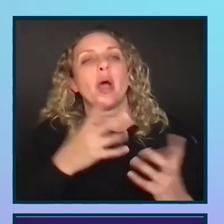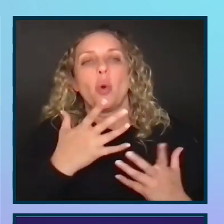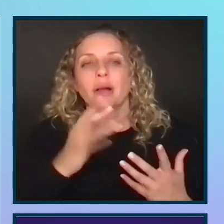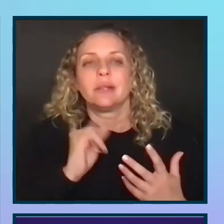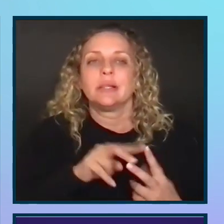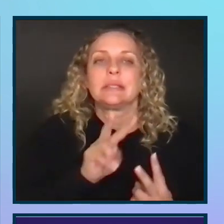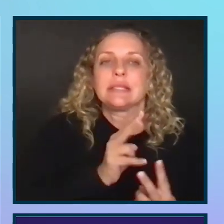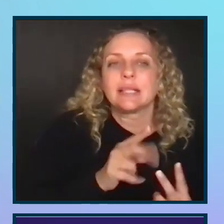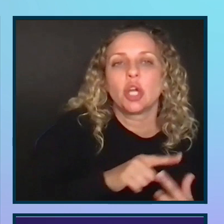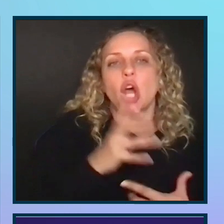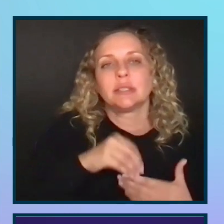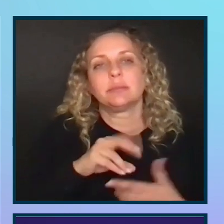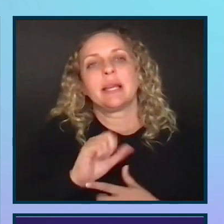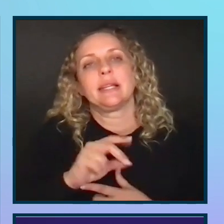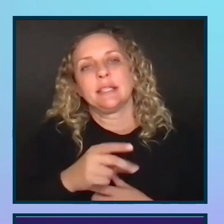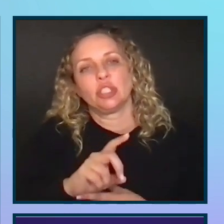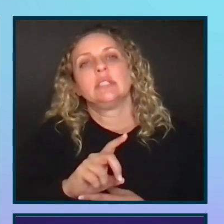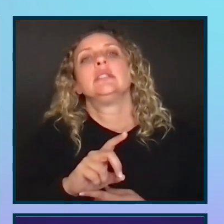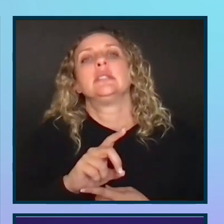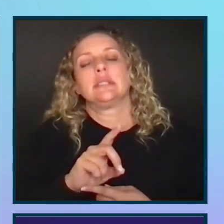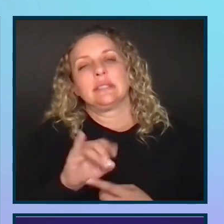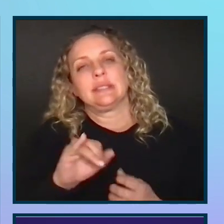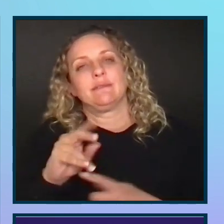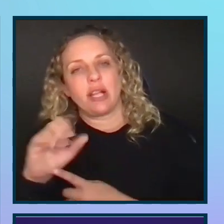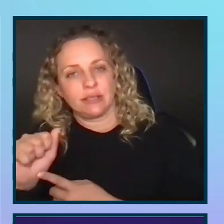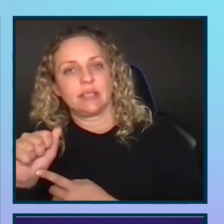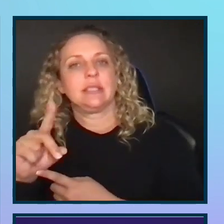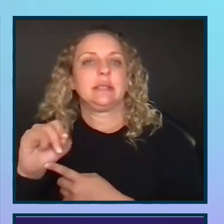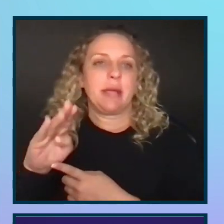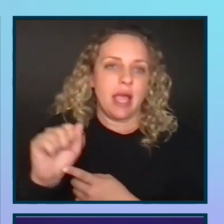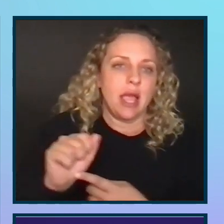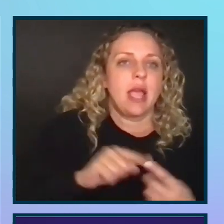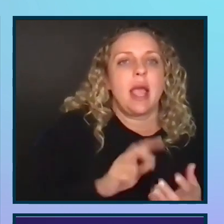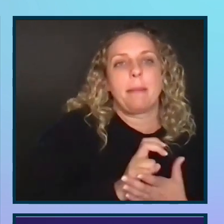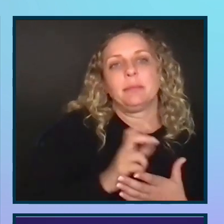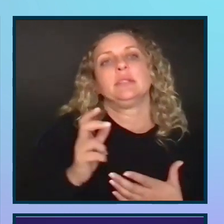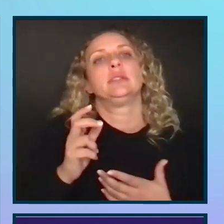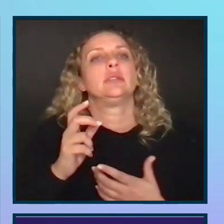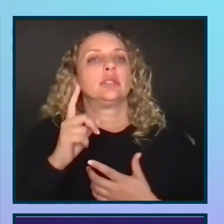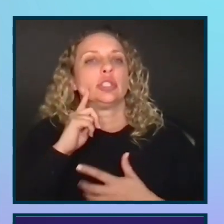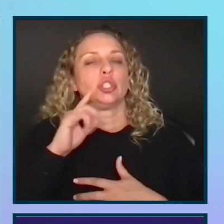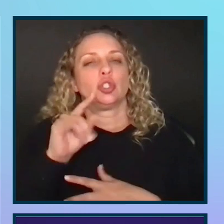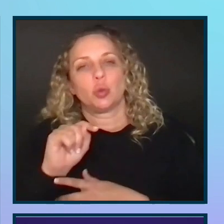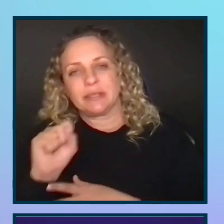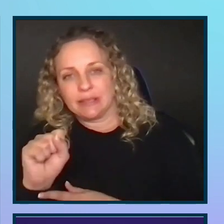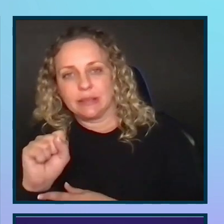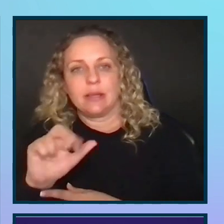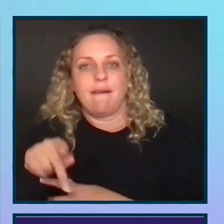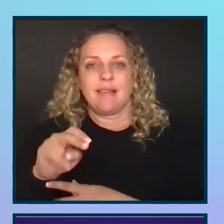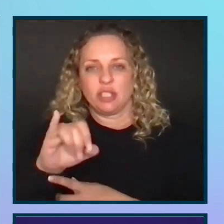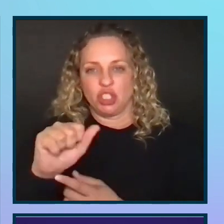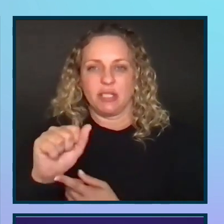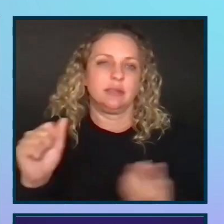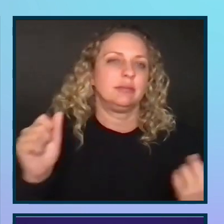things like dyslexia, autism, ADHD, dyspraxia, TBI, epilepsy, Tourette syndrome, aphasia, those kinds of